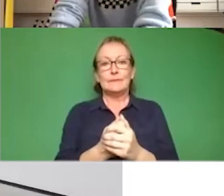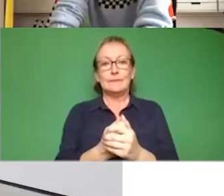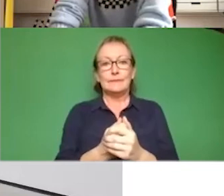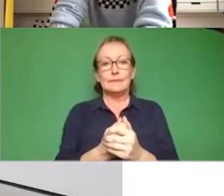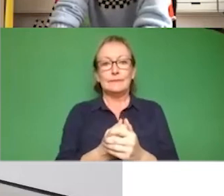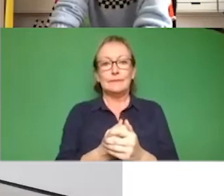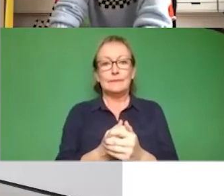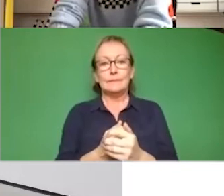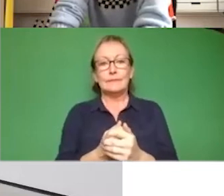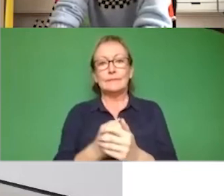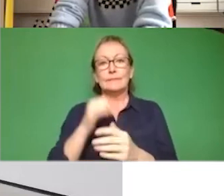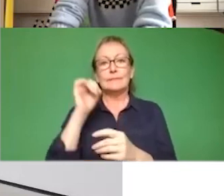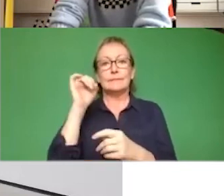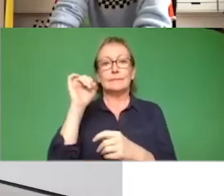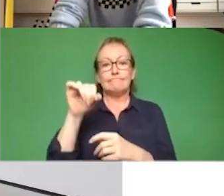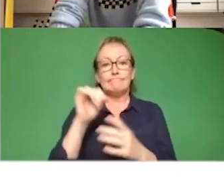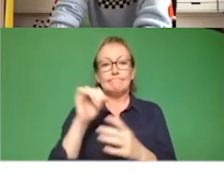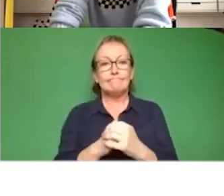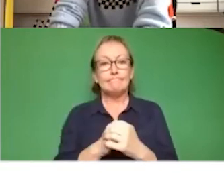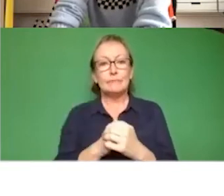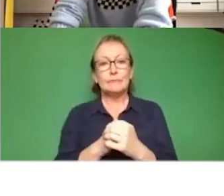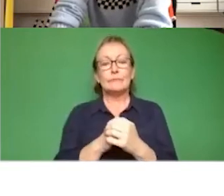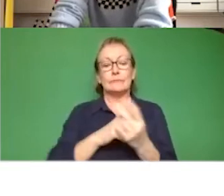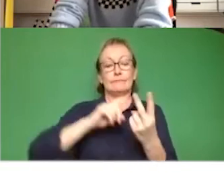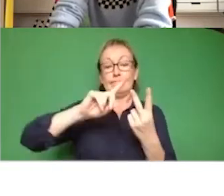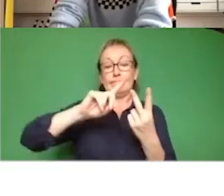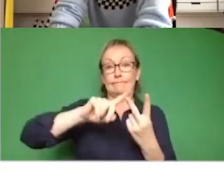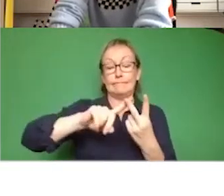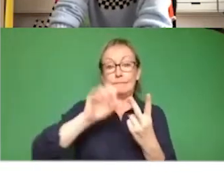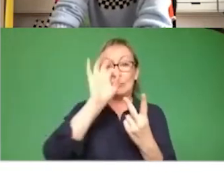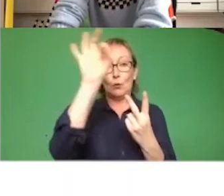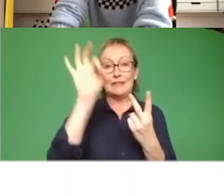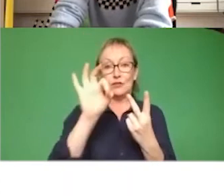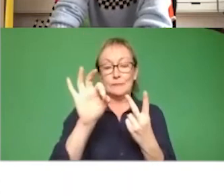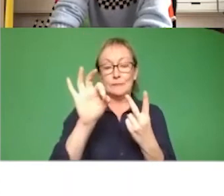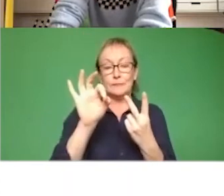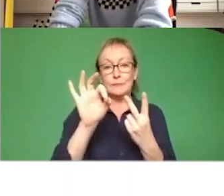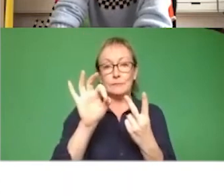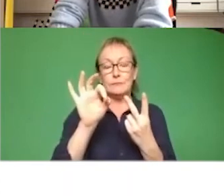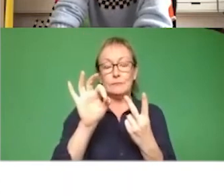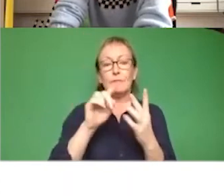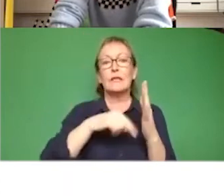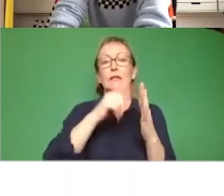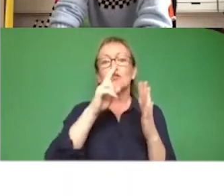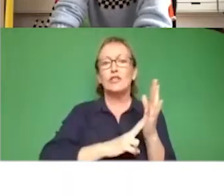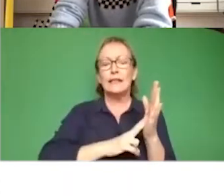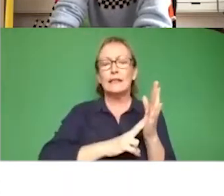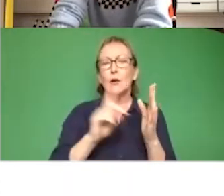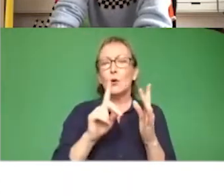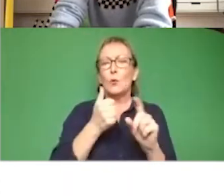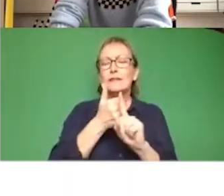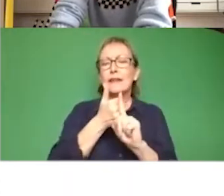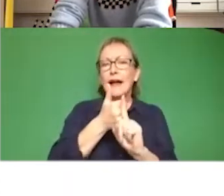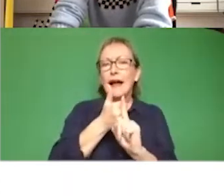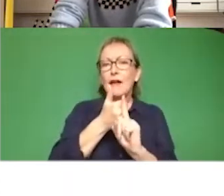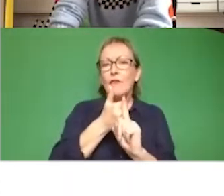I think we've also kind of just got a secondary question that follows that up together, which is from Jen, which is kind of, what is your advice for designers and graduates who are trying